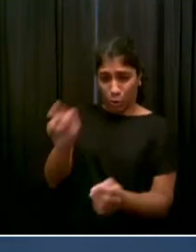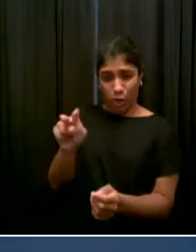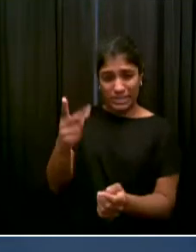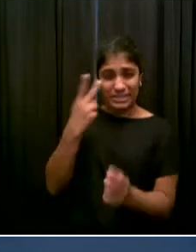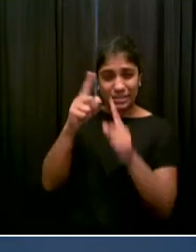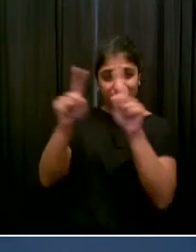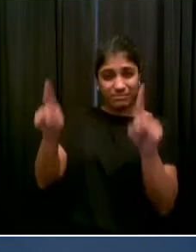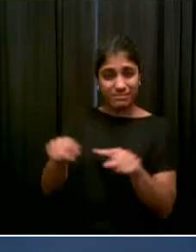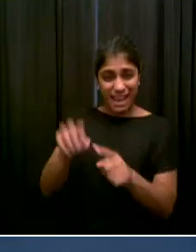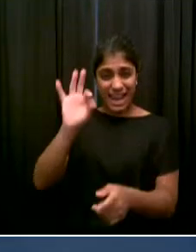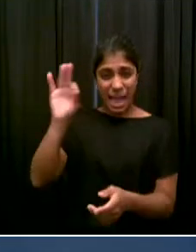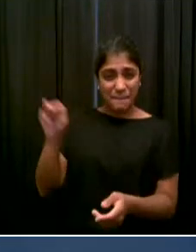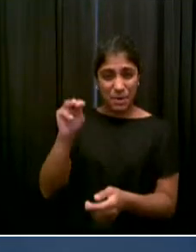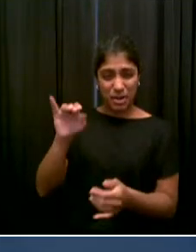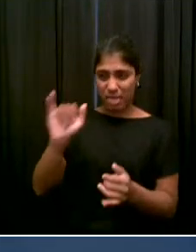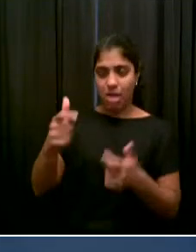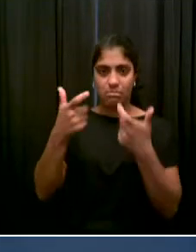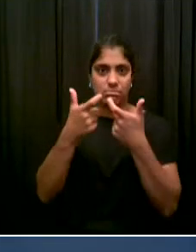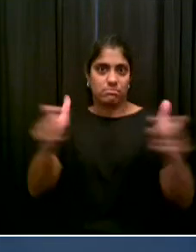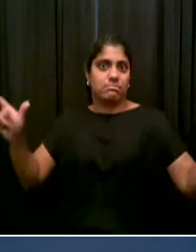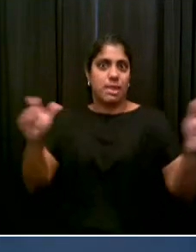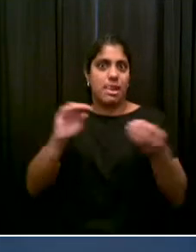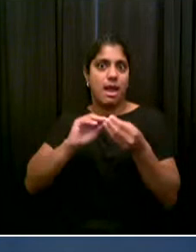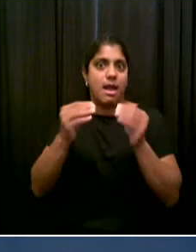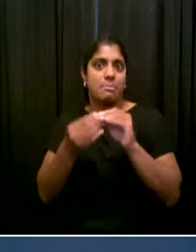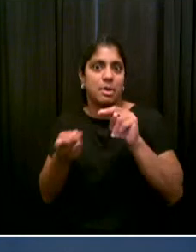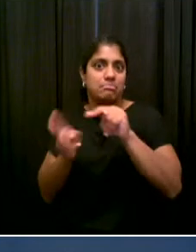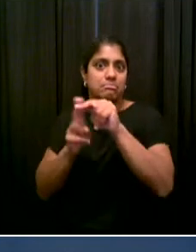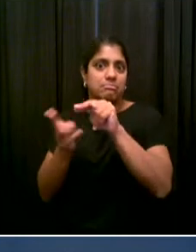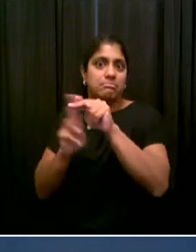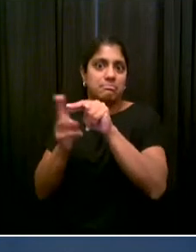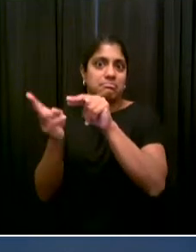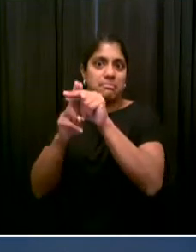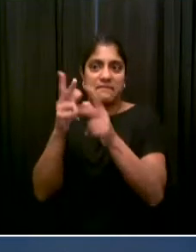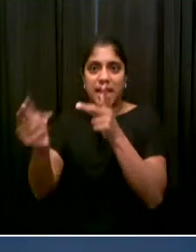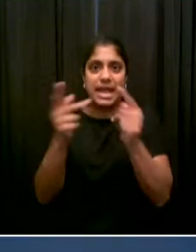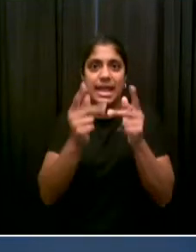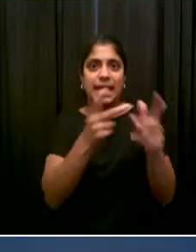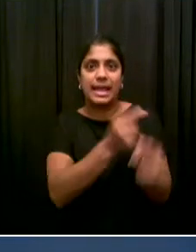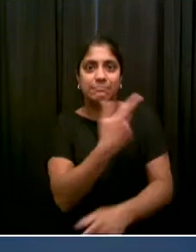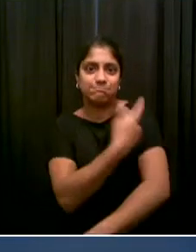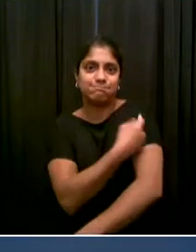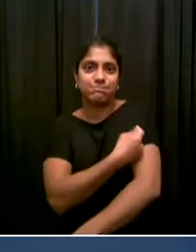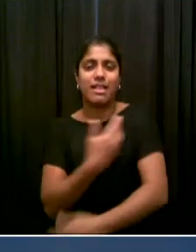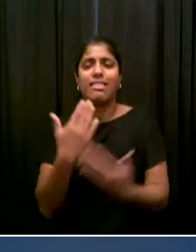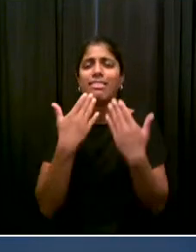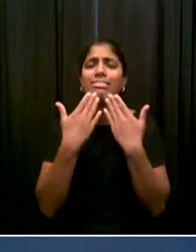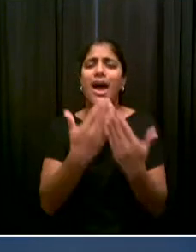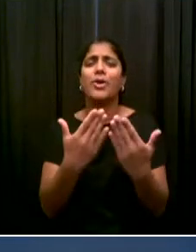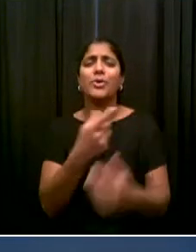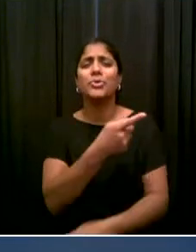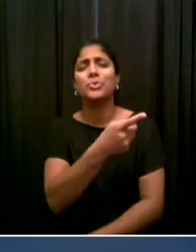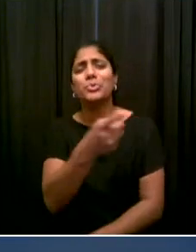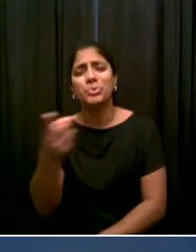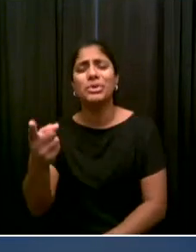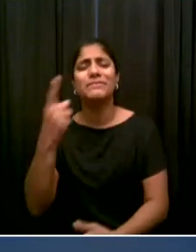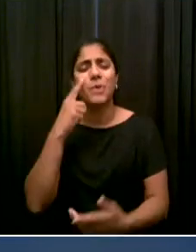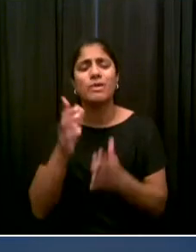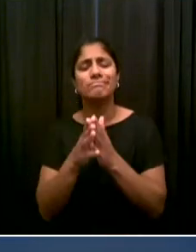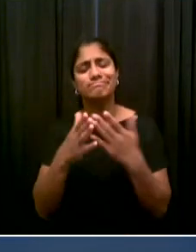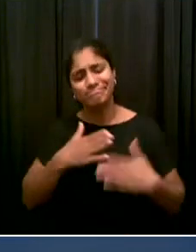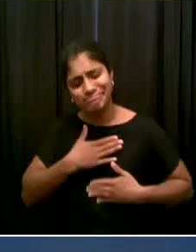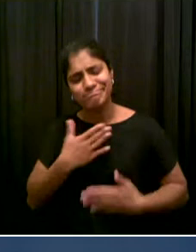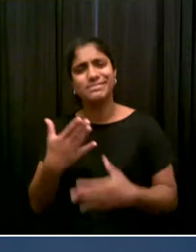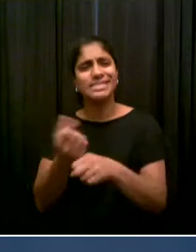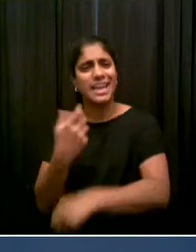good news, but we have some other good news when it comes to COVID today. And as of midnight tonight, the state